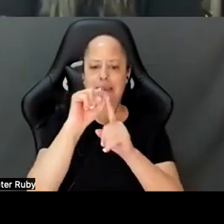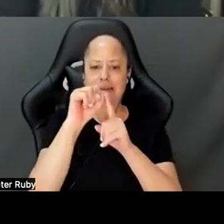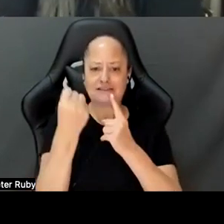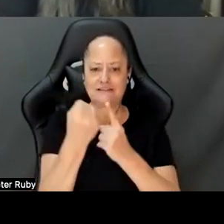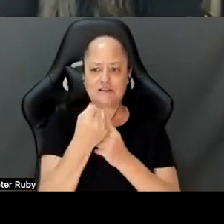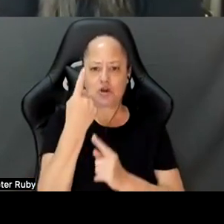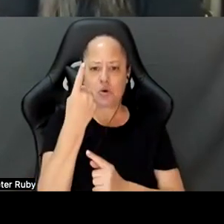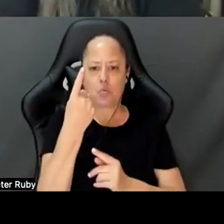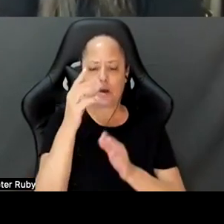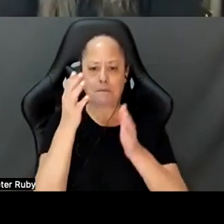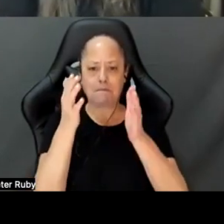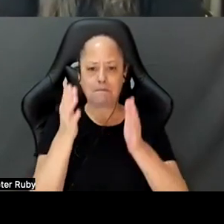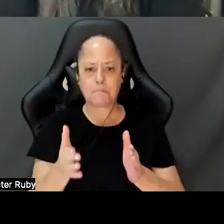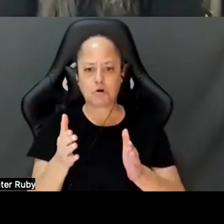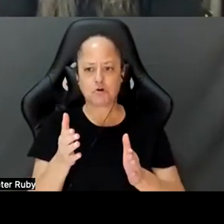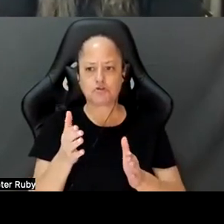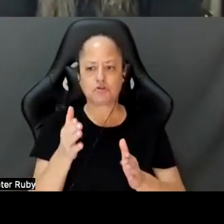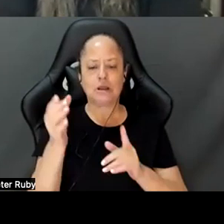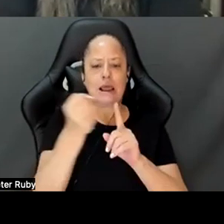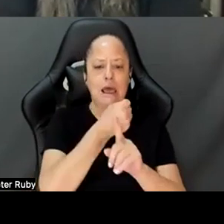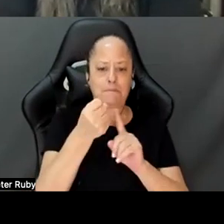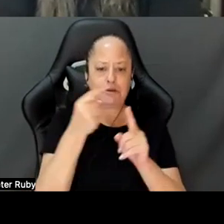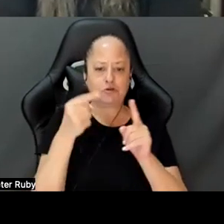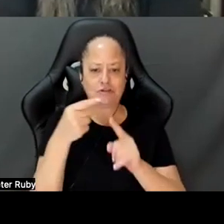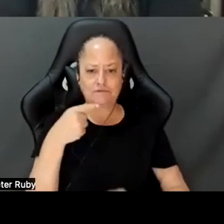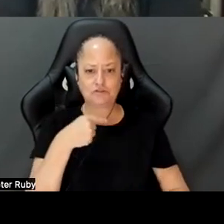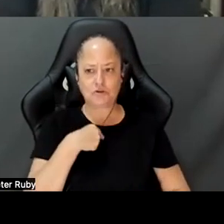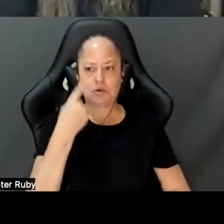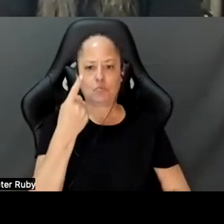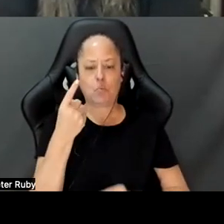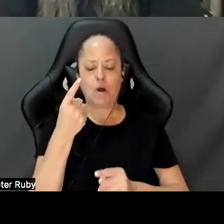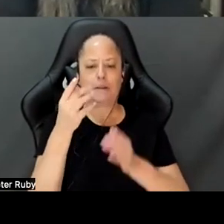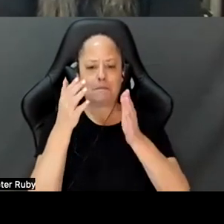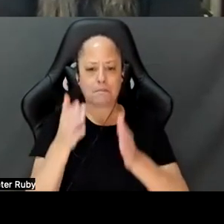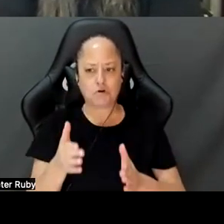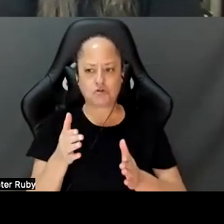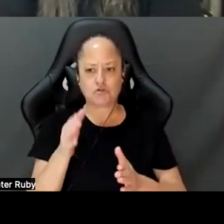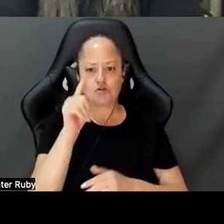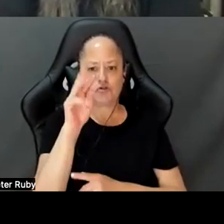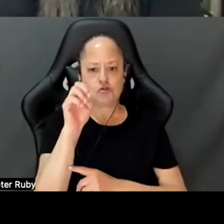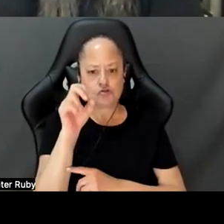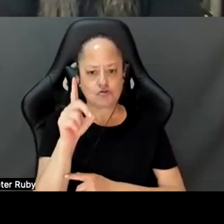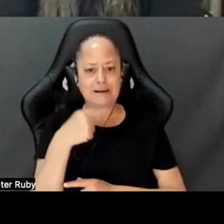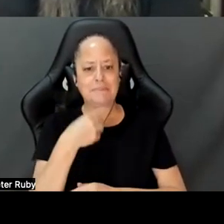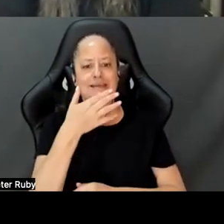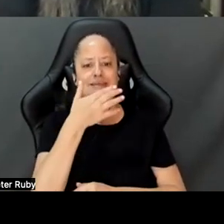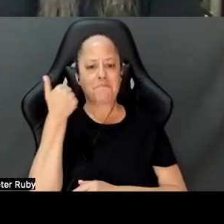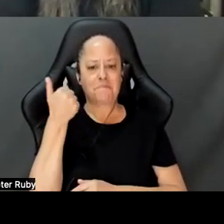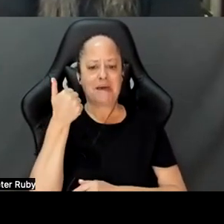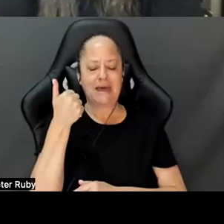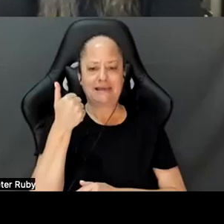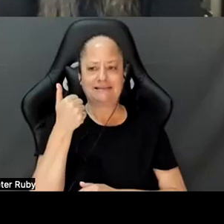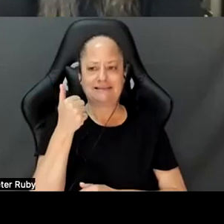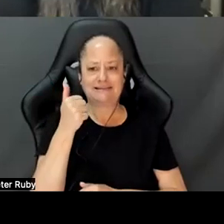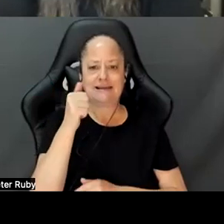one of the people who was abusive towards me was one of the people who had treated me the best of anyone I ever knew about